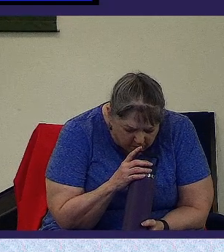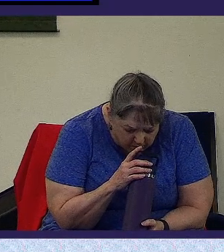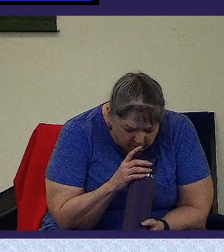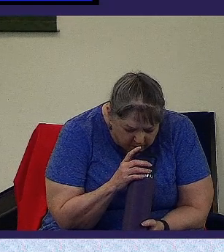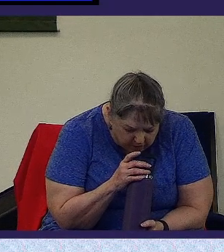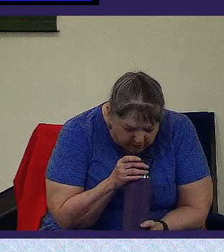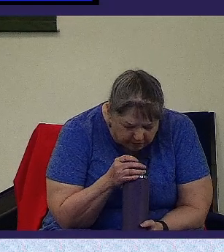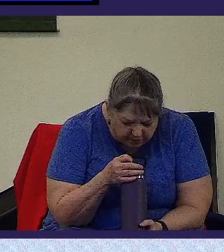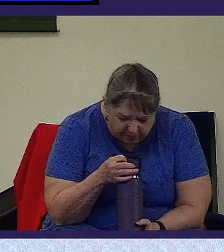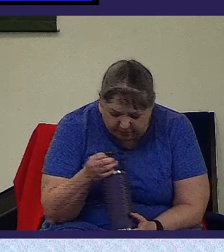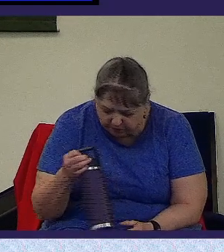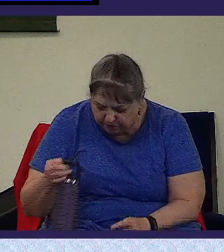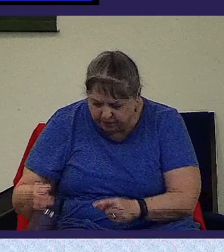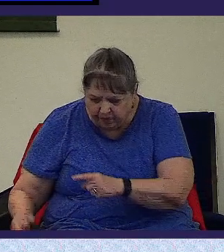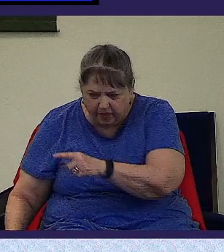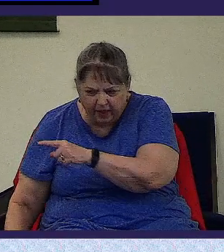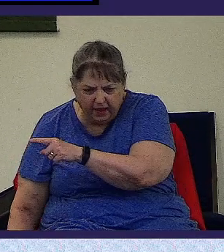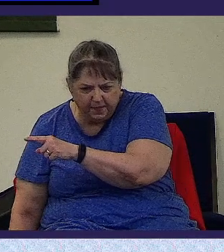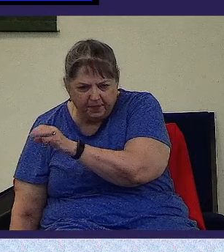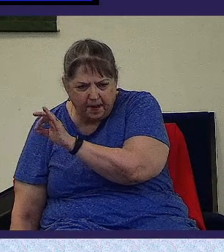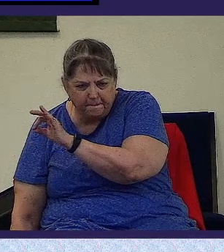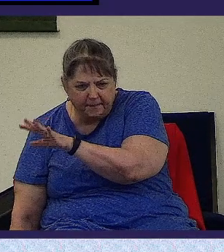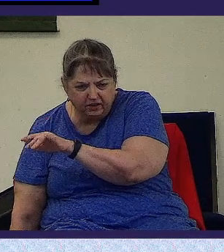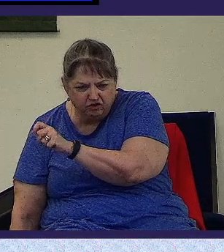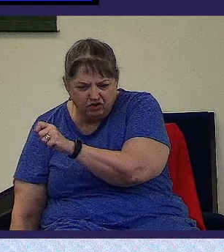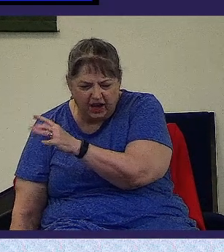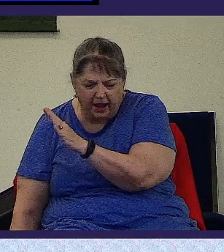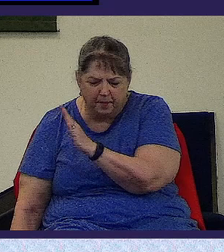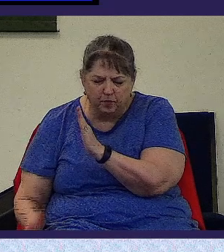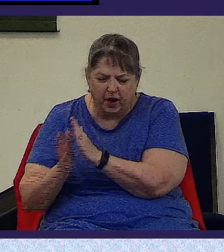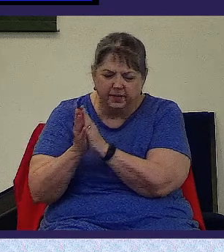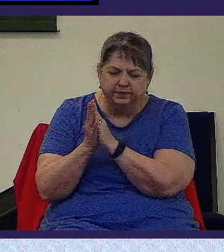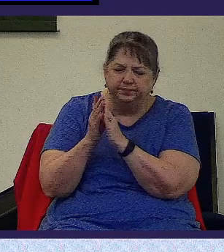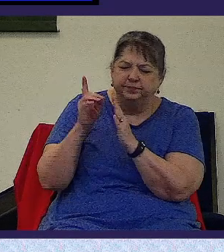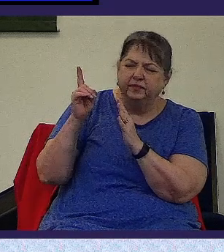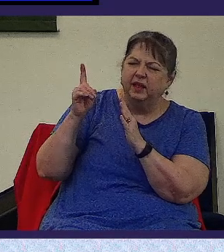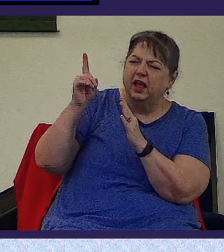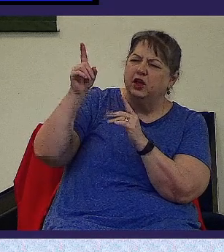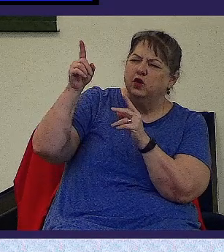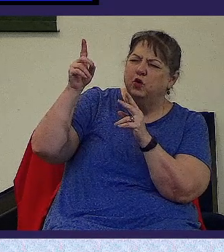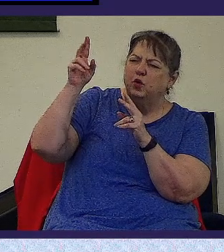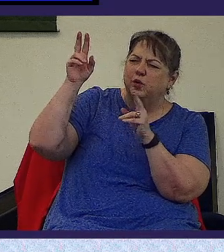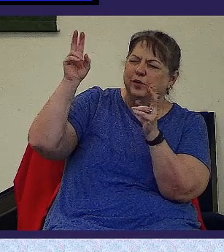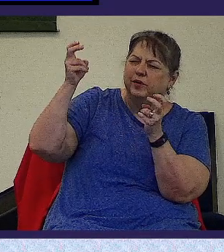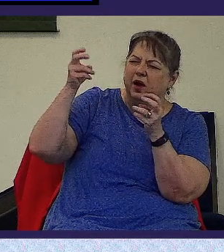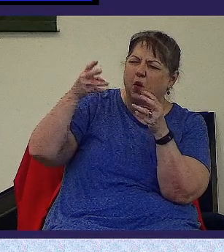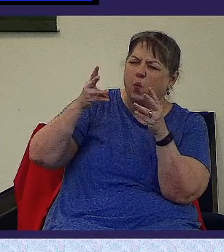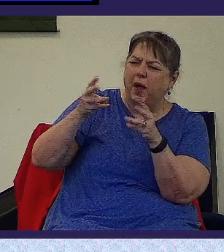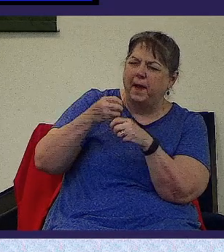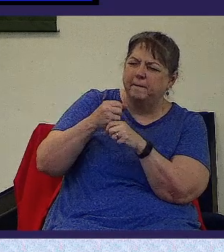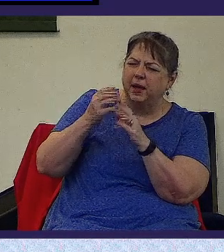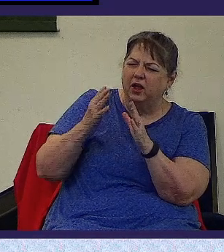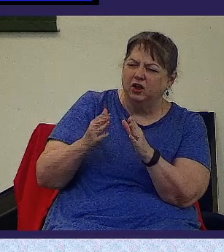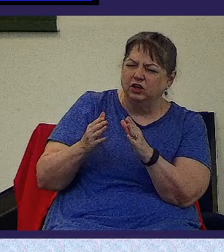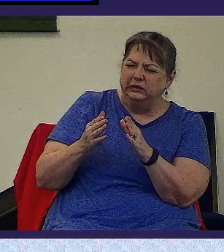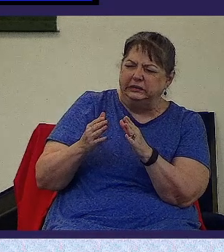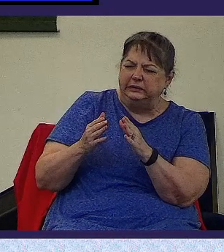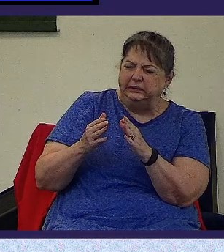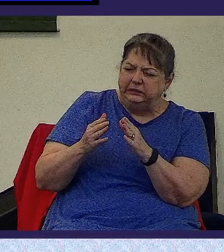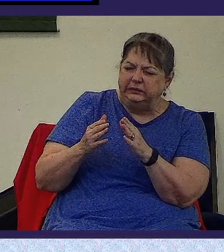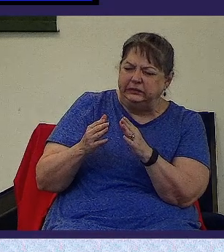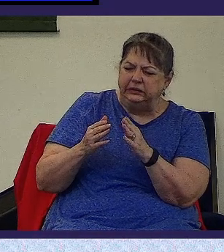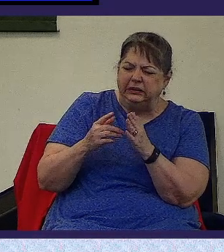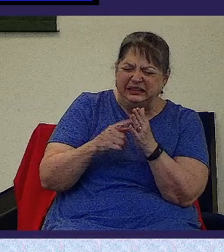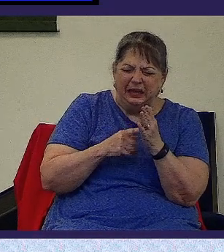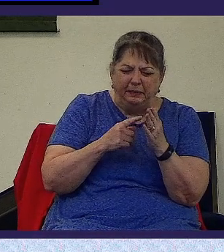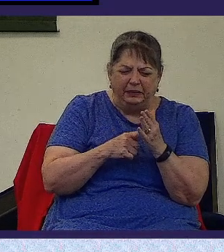father the way maker that you are we thank you that uh that you indeed do make ways there are wars that only you can bring down smash